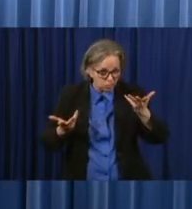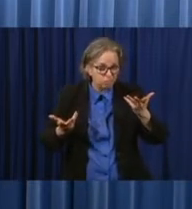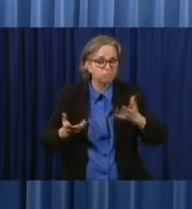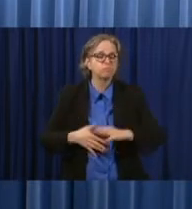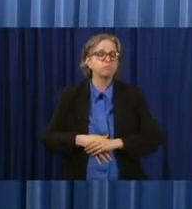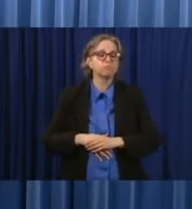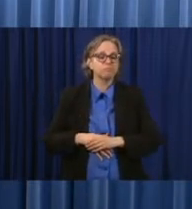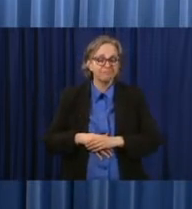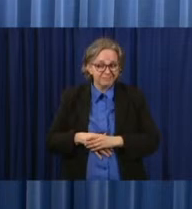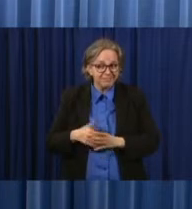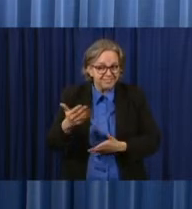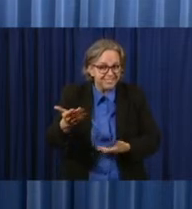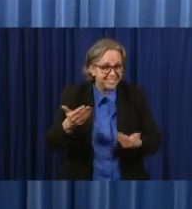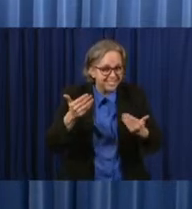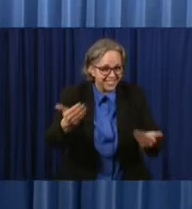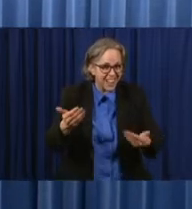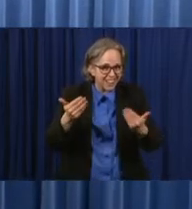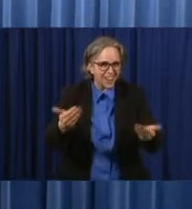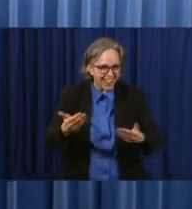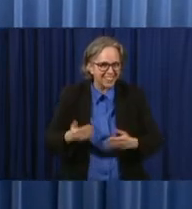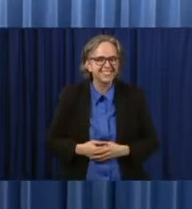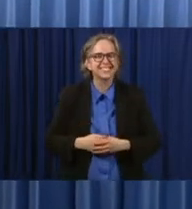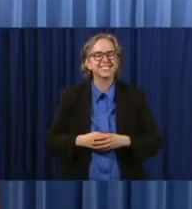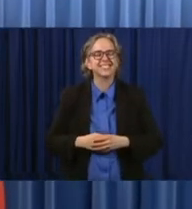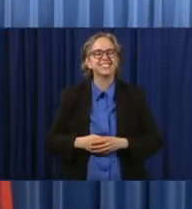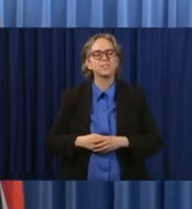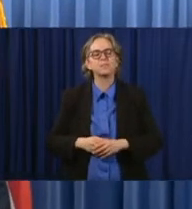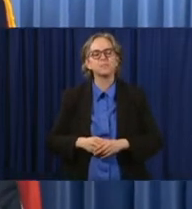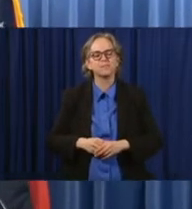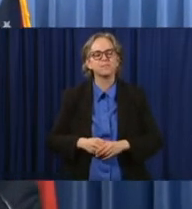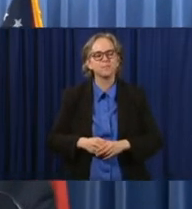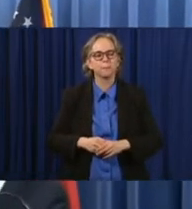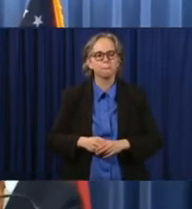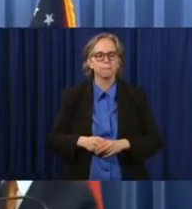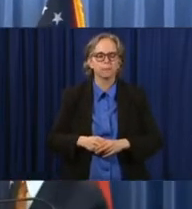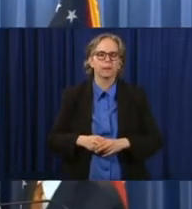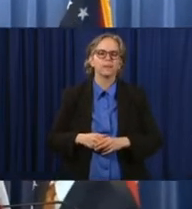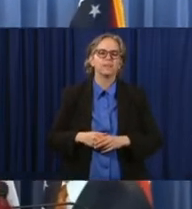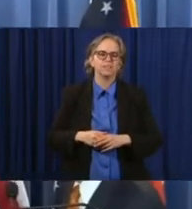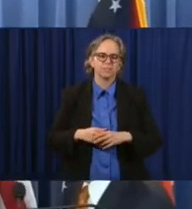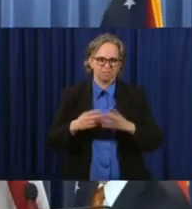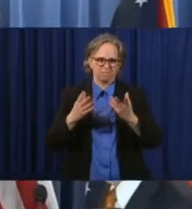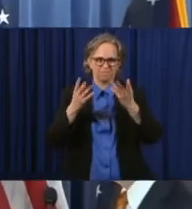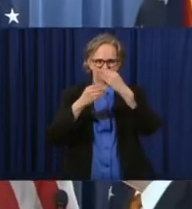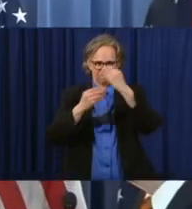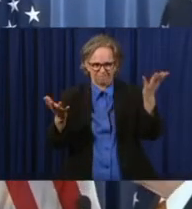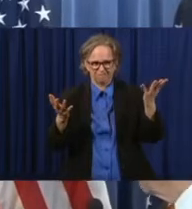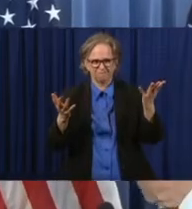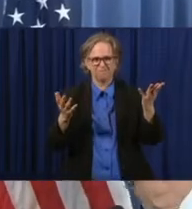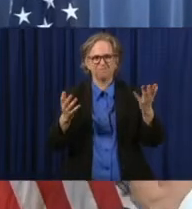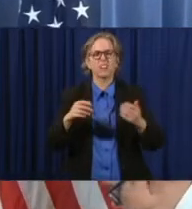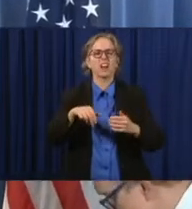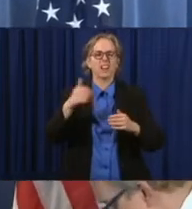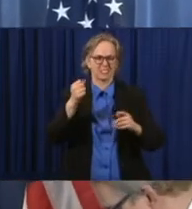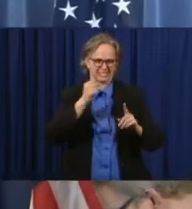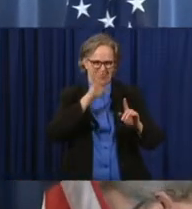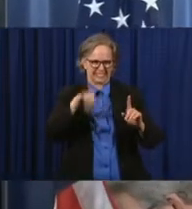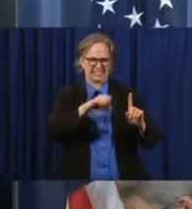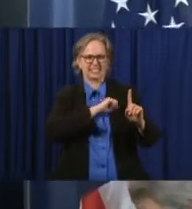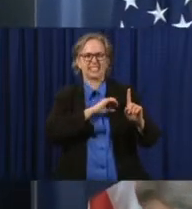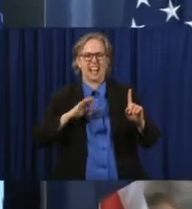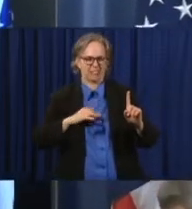go ahead, Director. We did have another staff person pass away, as you mentioned,